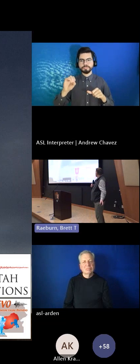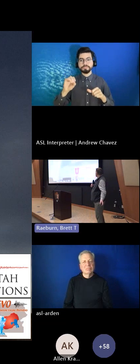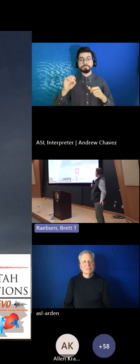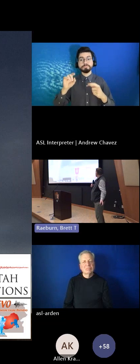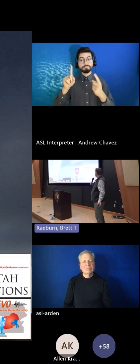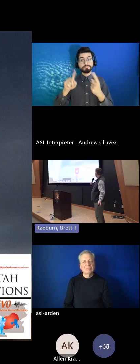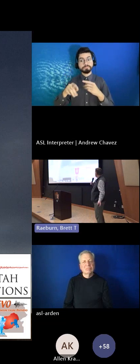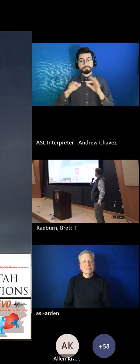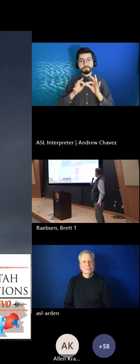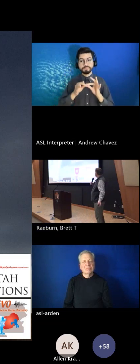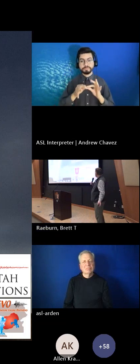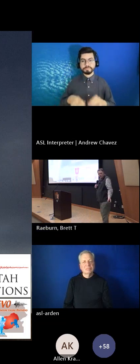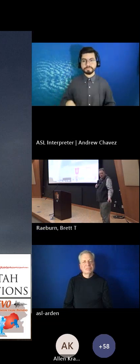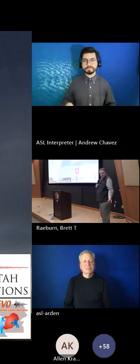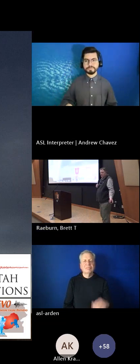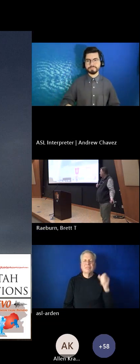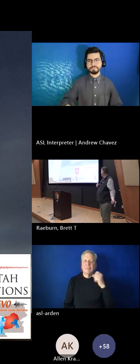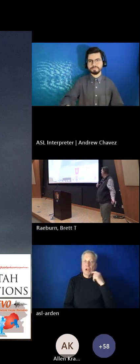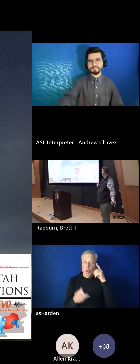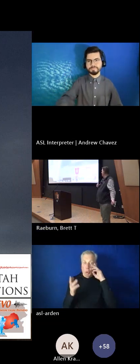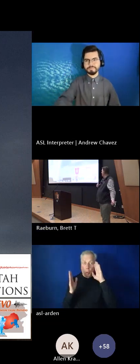if this works.